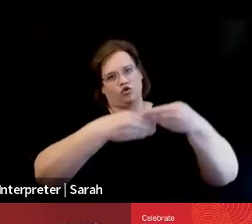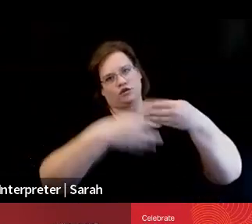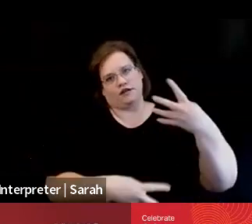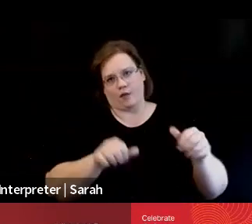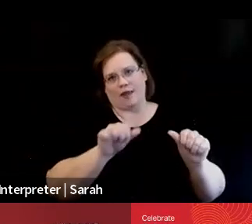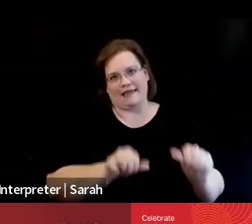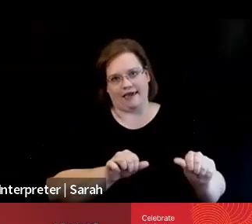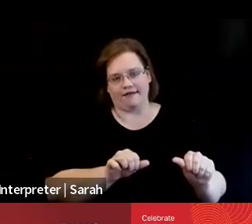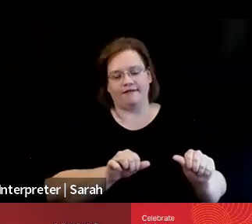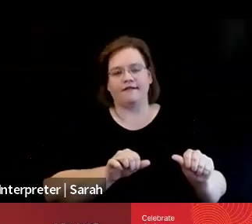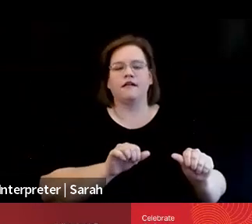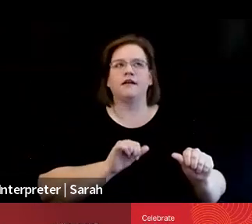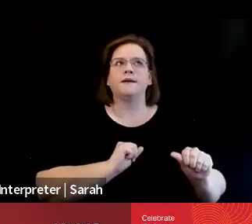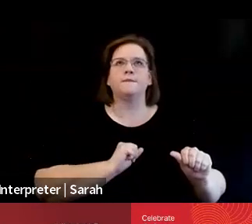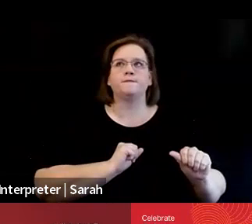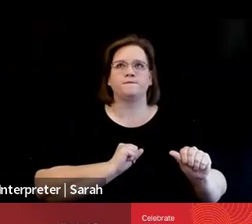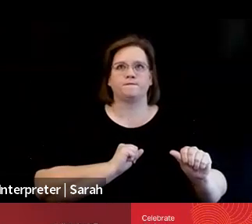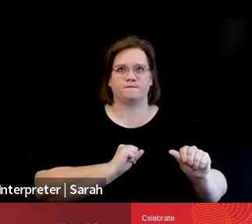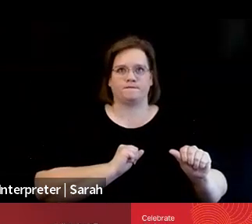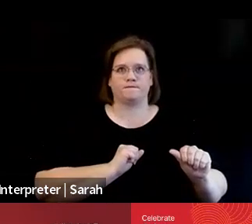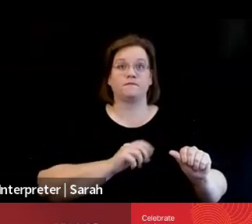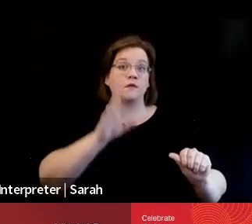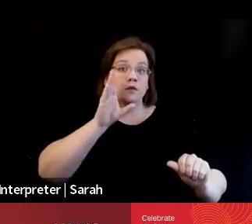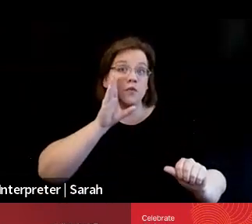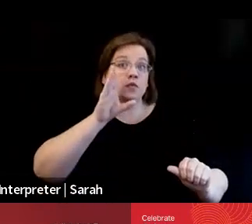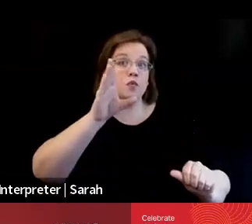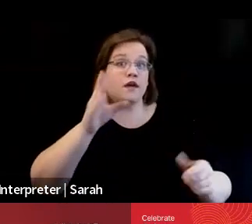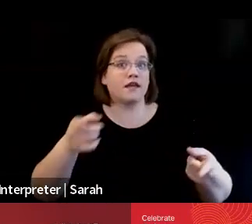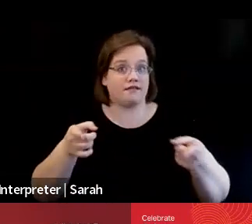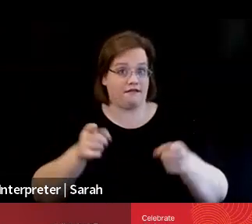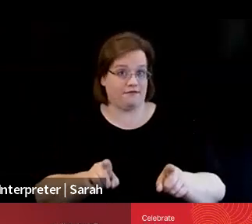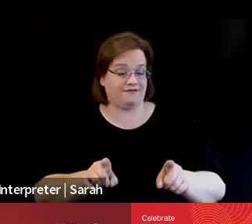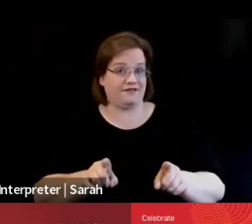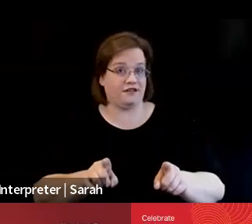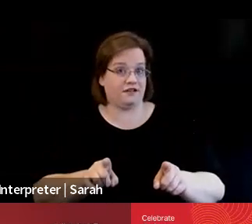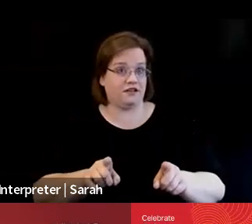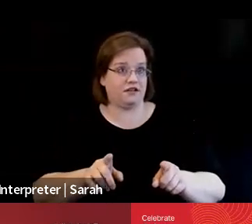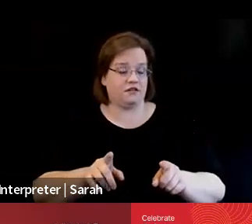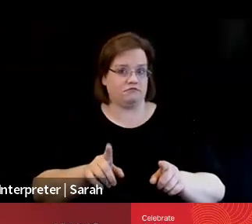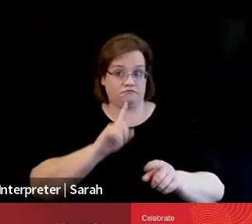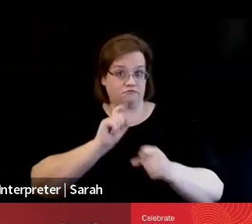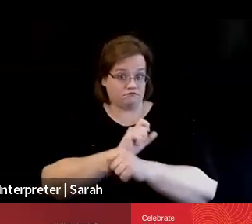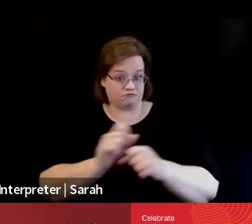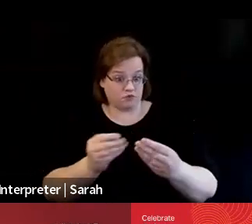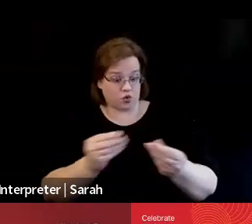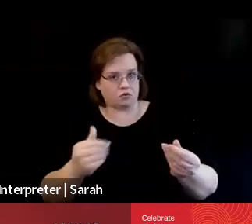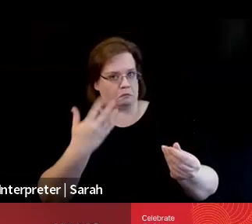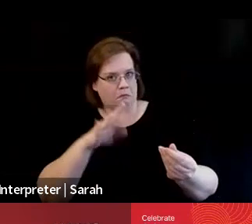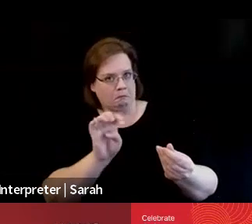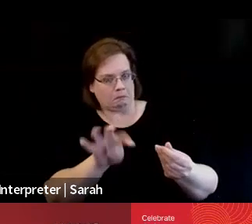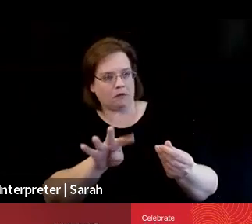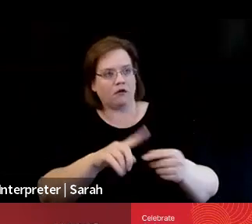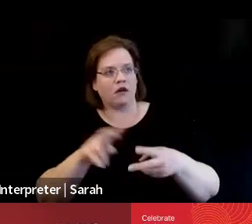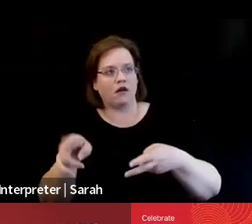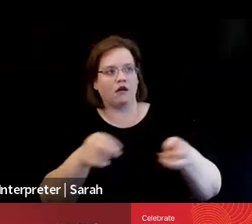but what I think is going to happen, right? And I'm not necessarily saying this is a solution, but I'm going to put in the chat